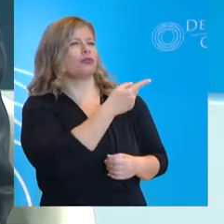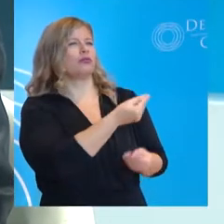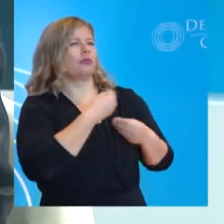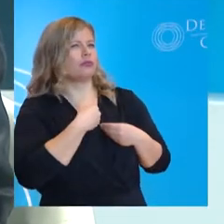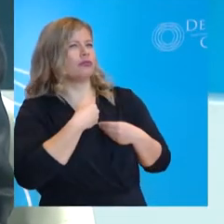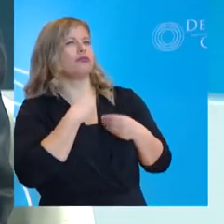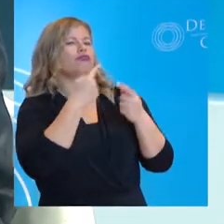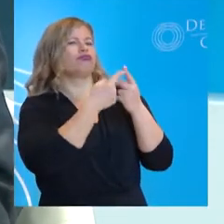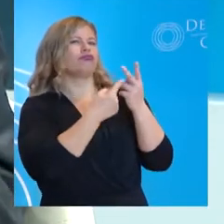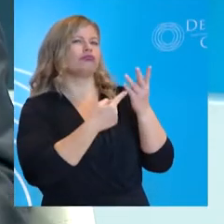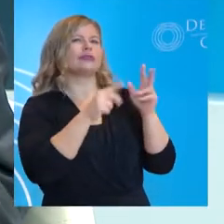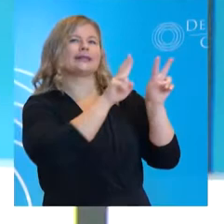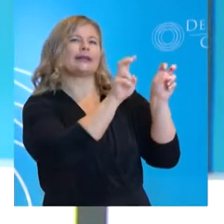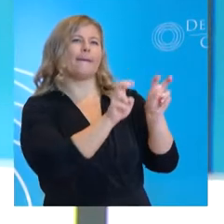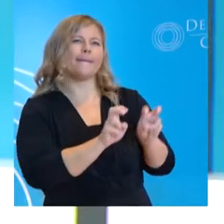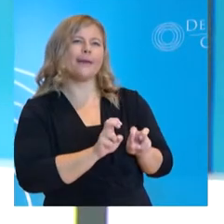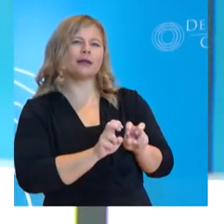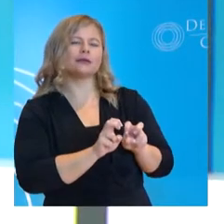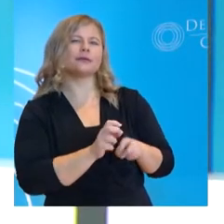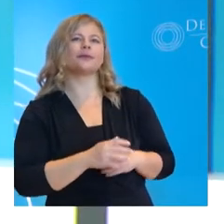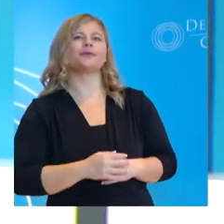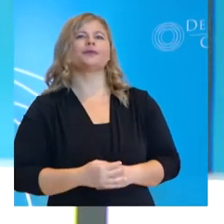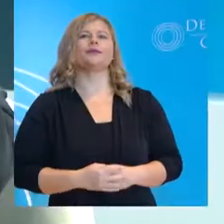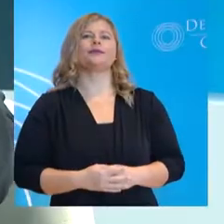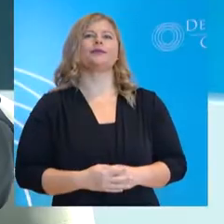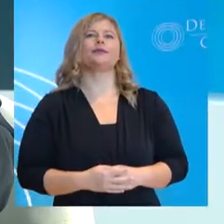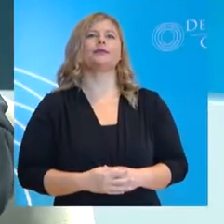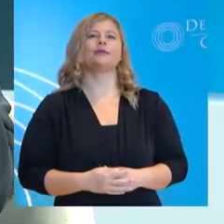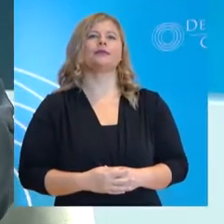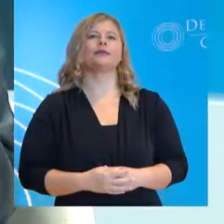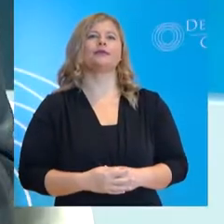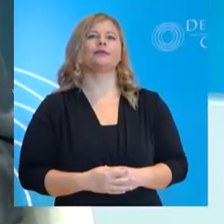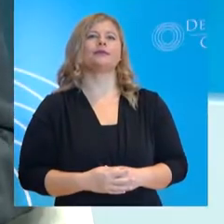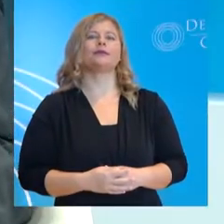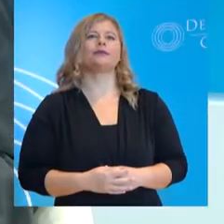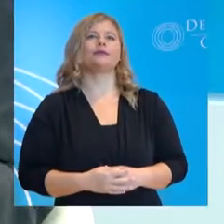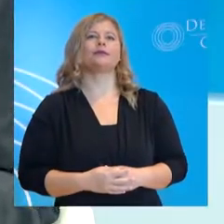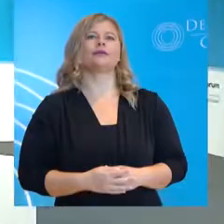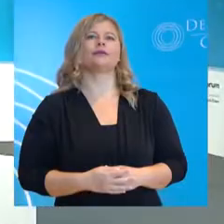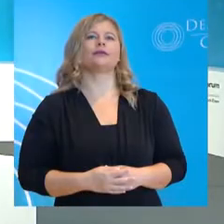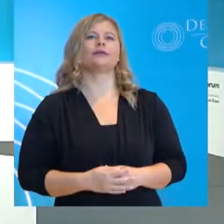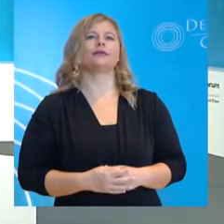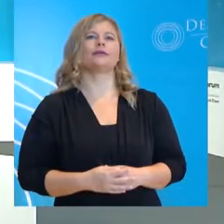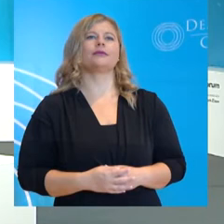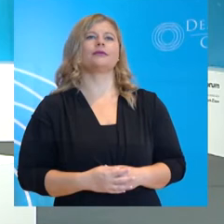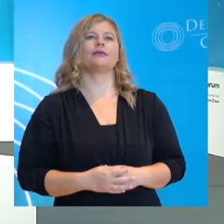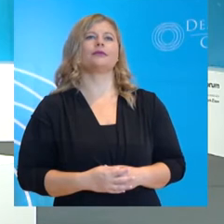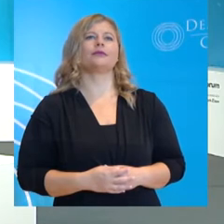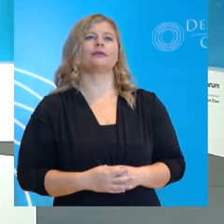defense, which is quite high in NATO terms. It's certainly above mm-hmm. what NATO asks for. Turkey, of course,